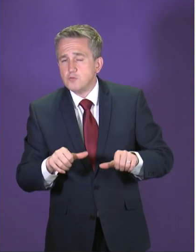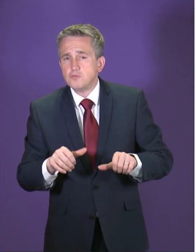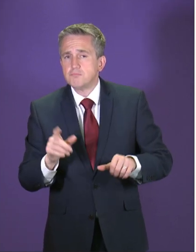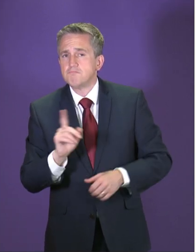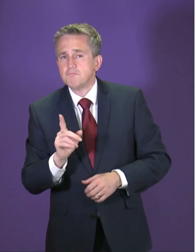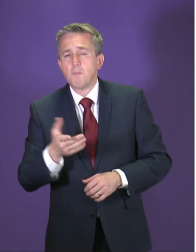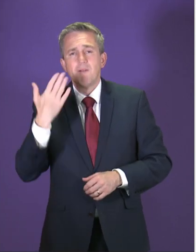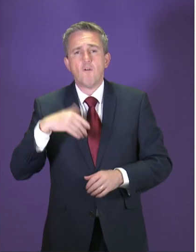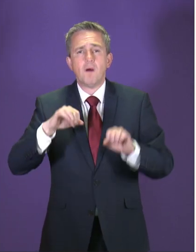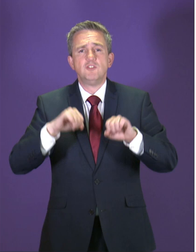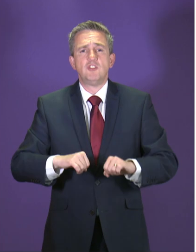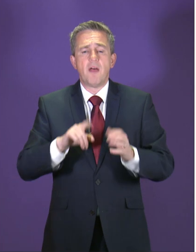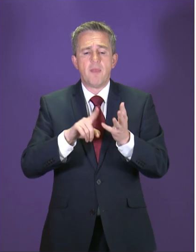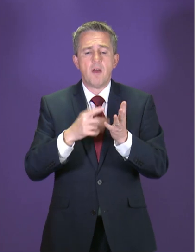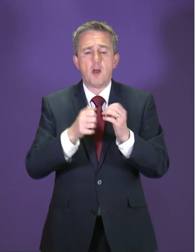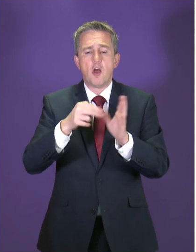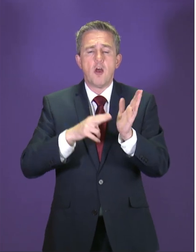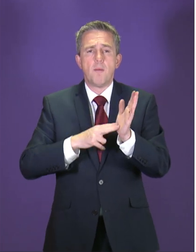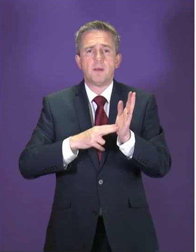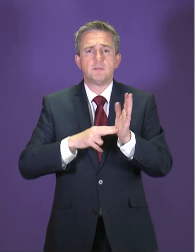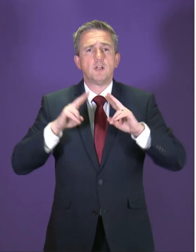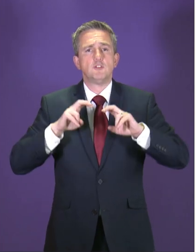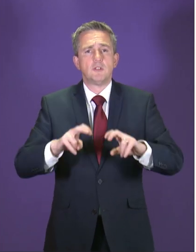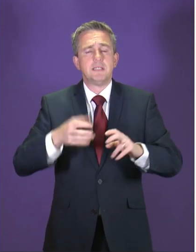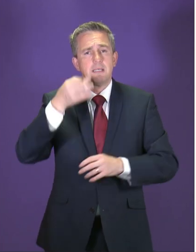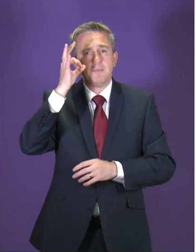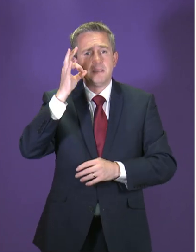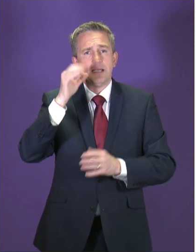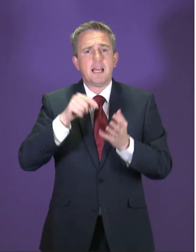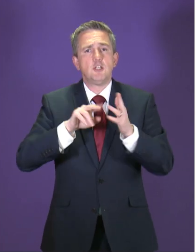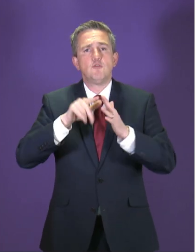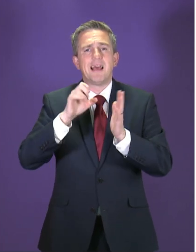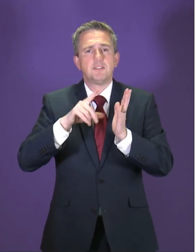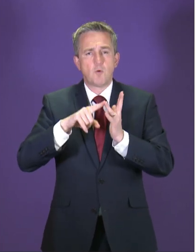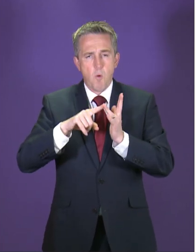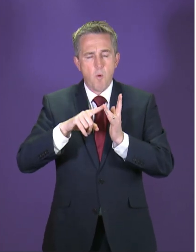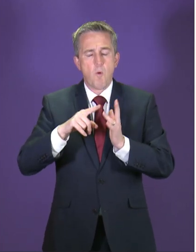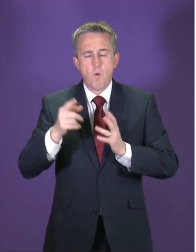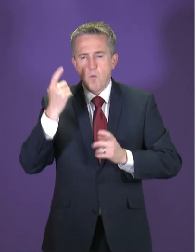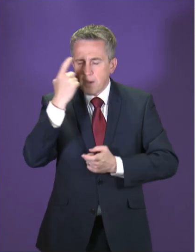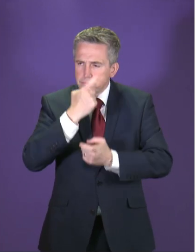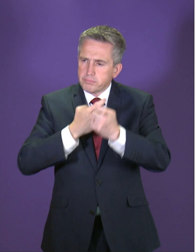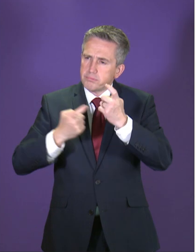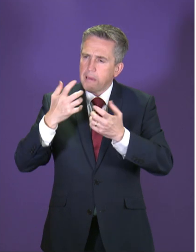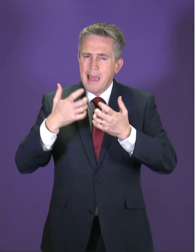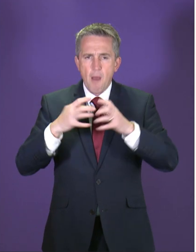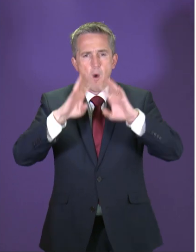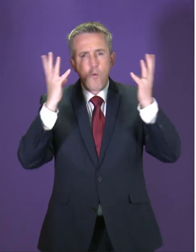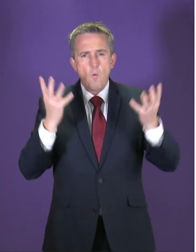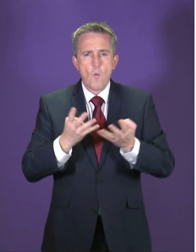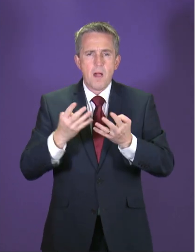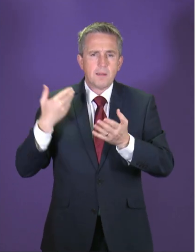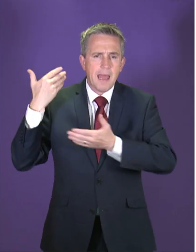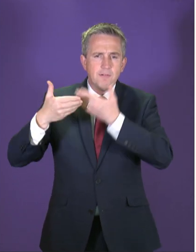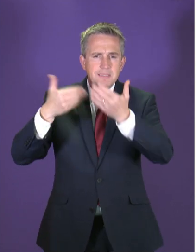chaired the Urban Studies Committee at UNESCO, we pondered how investment in our World Heritage sites could